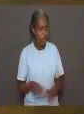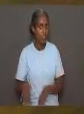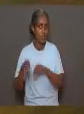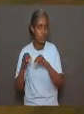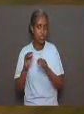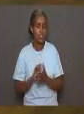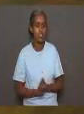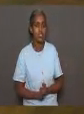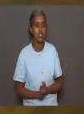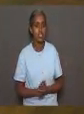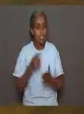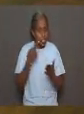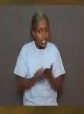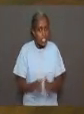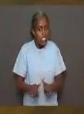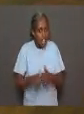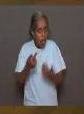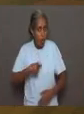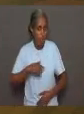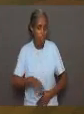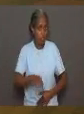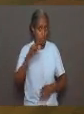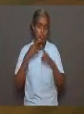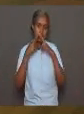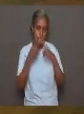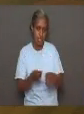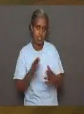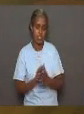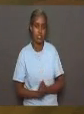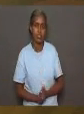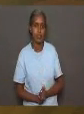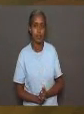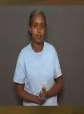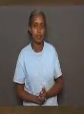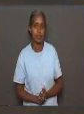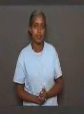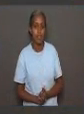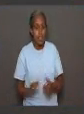Welcome back, students. Here is how I found the answers.